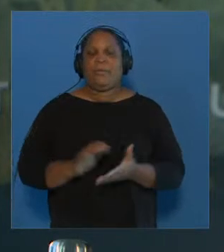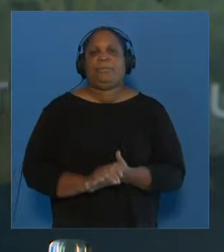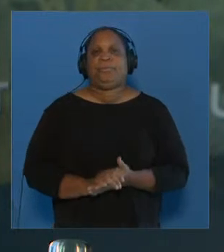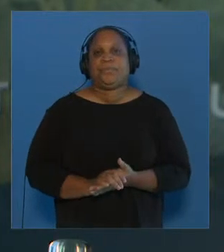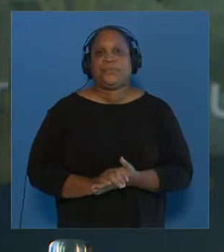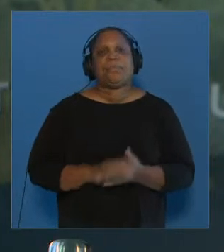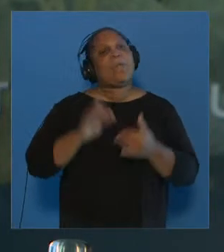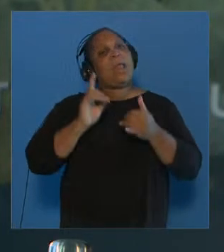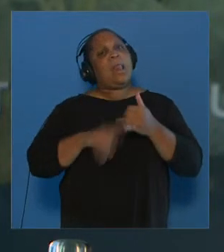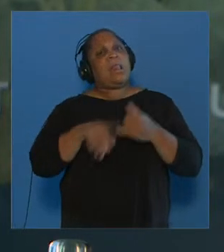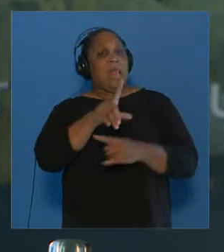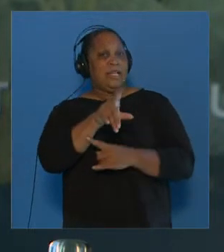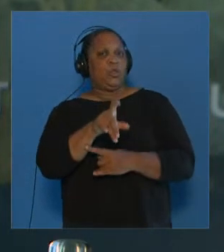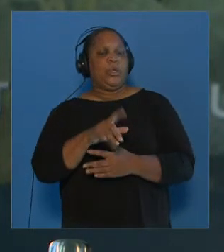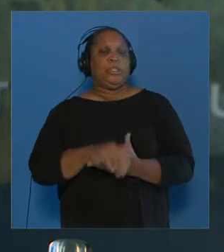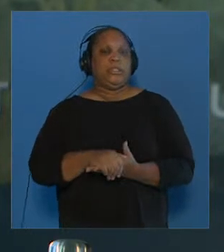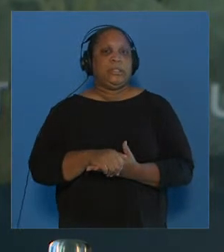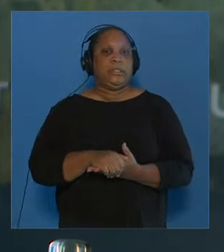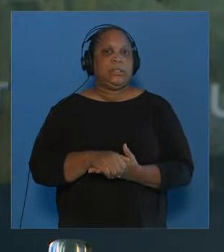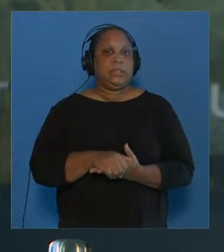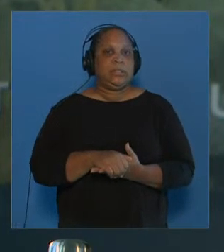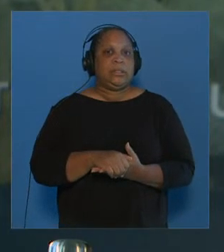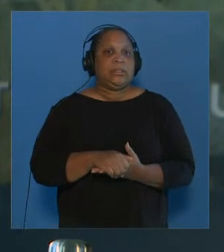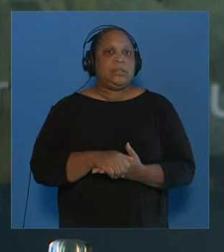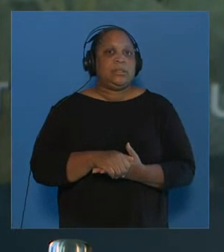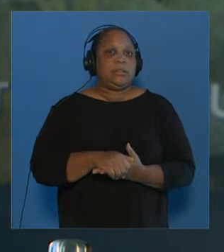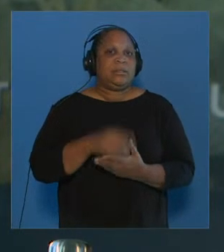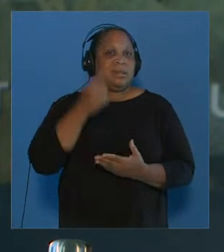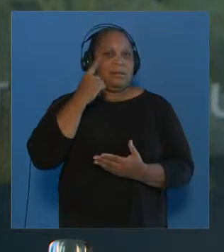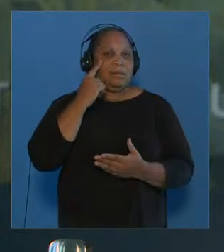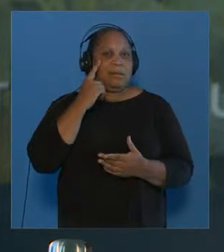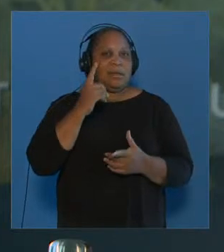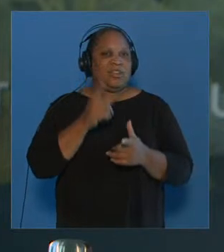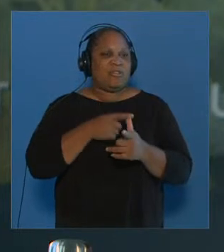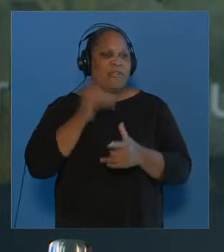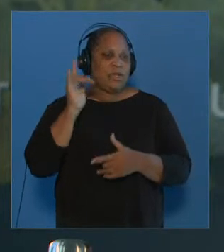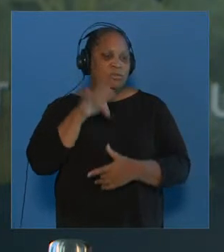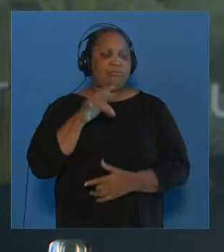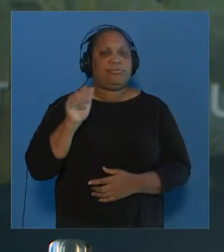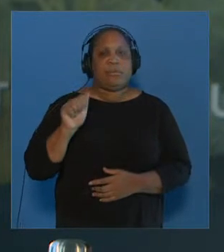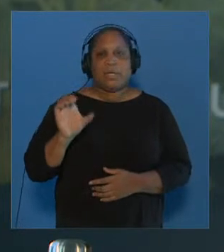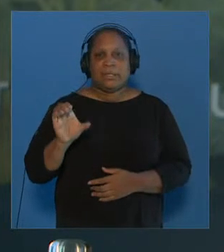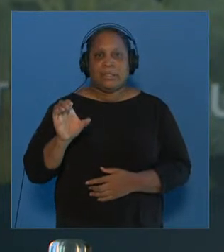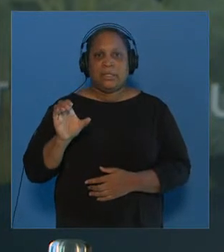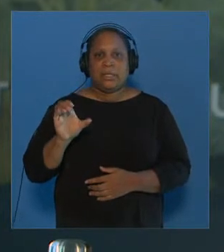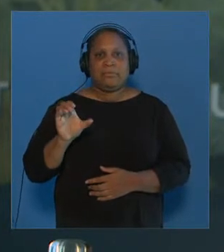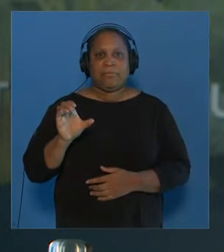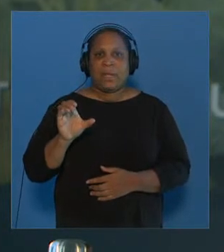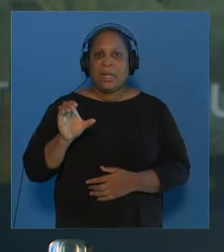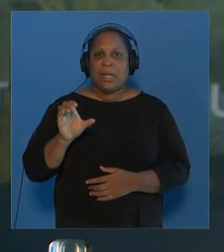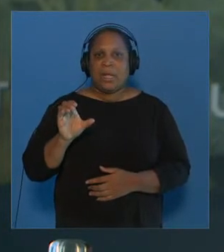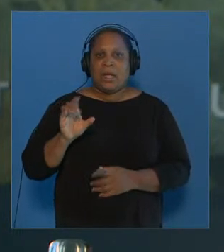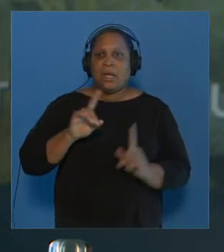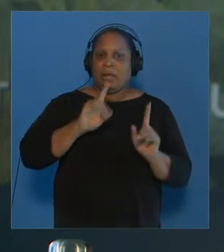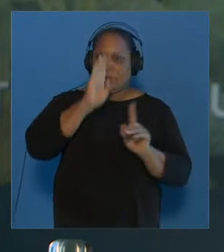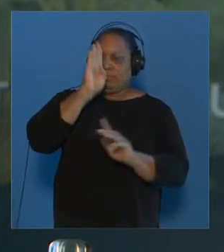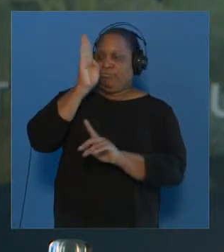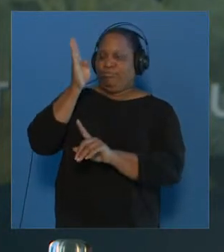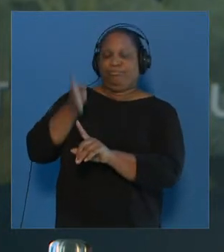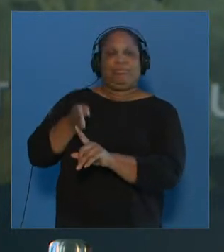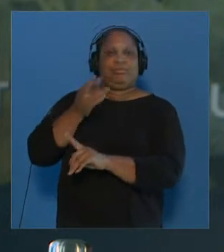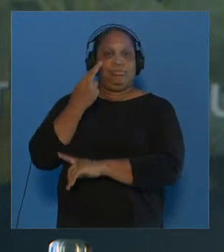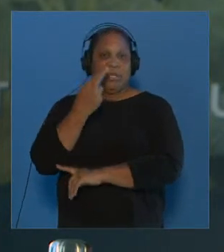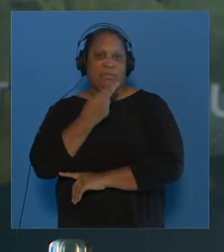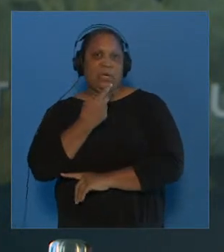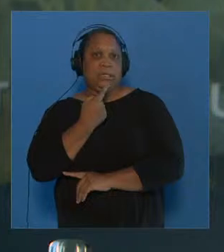Last question regarding the person who, I think on the first flight, the Air Canada flight, and just went straight off to that restaurant. Can